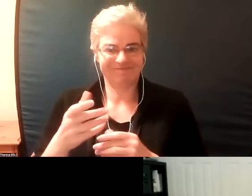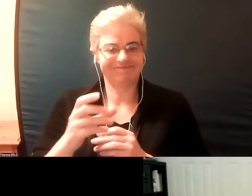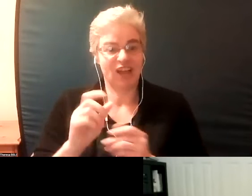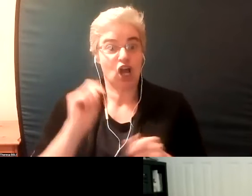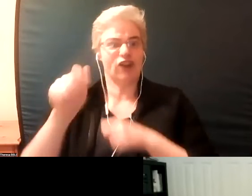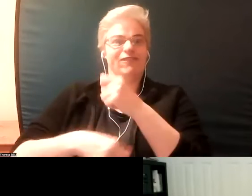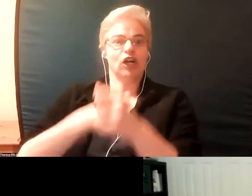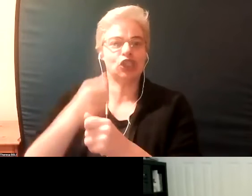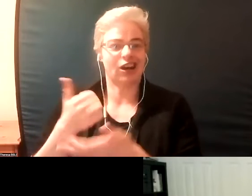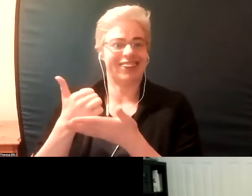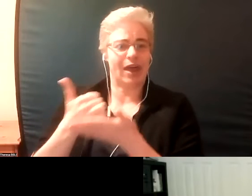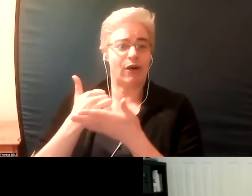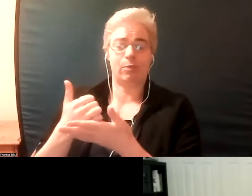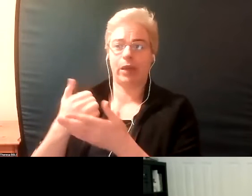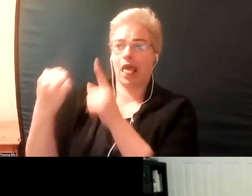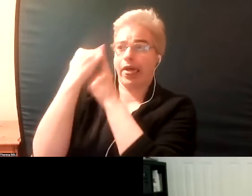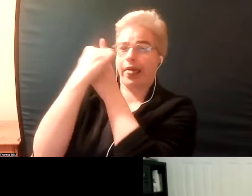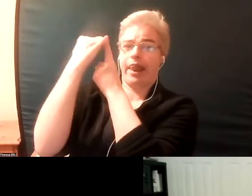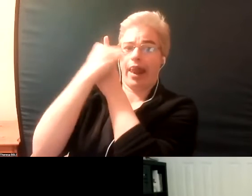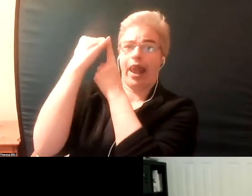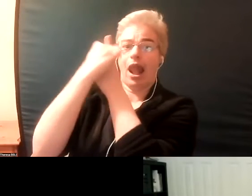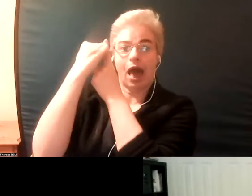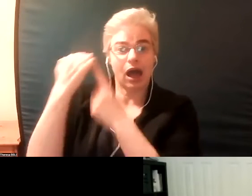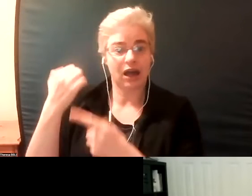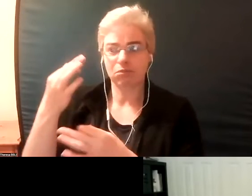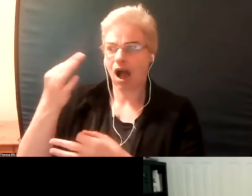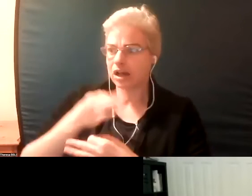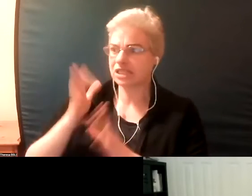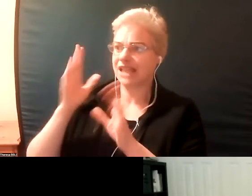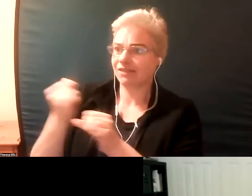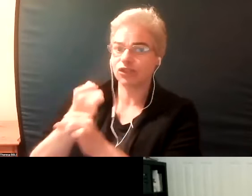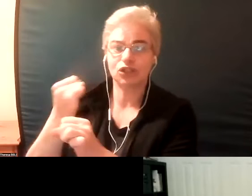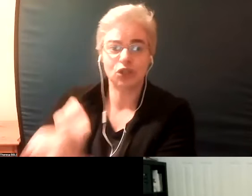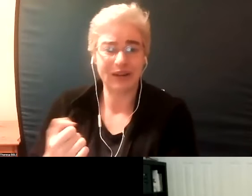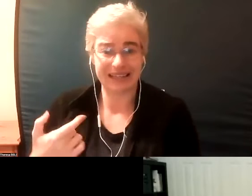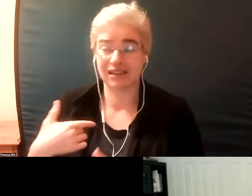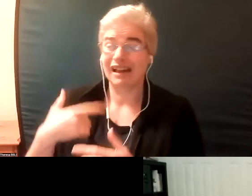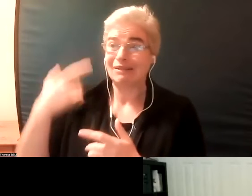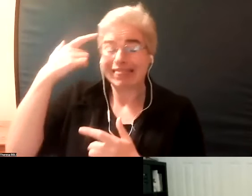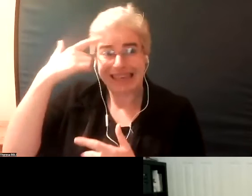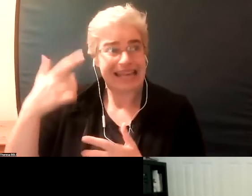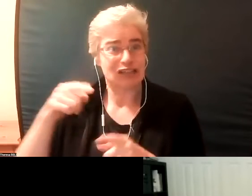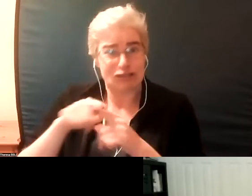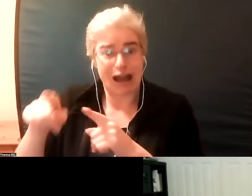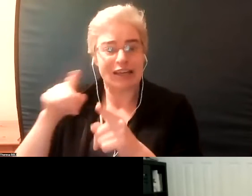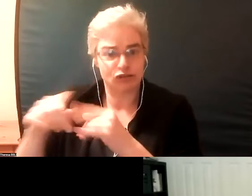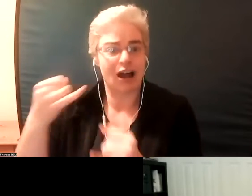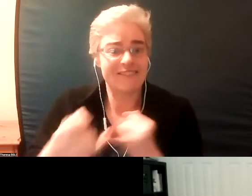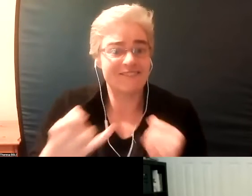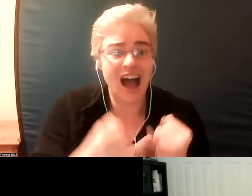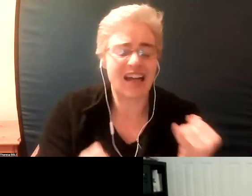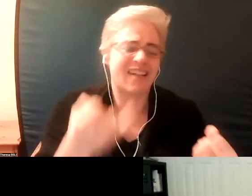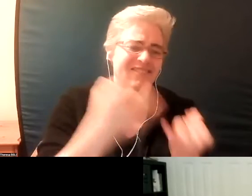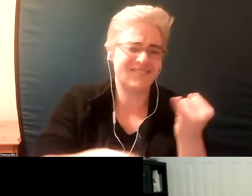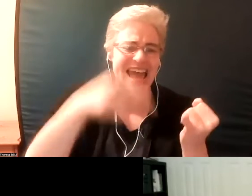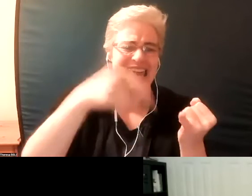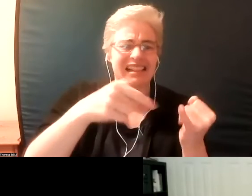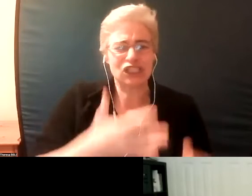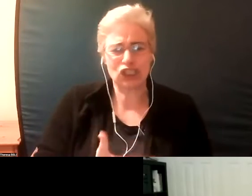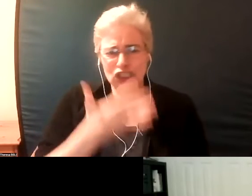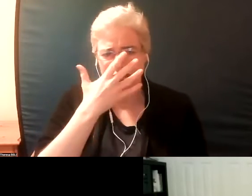being asked to do something, and we think and we fail, and that failure produces shame. We